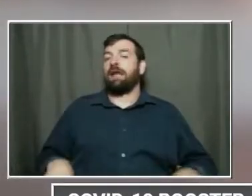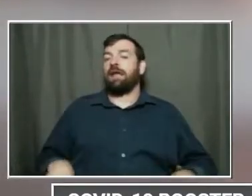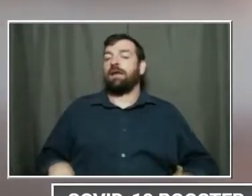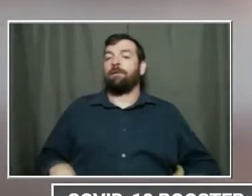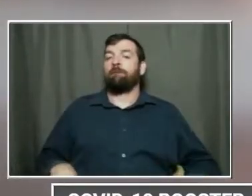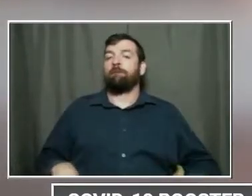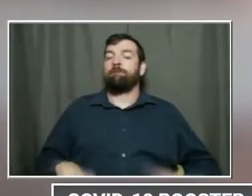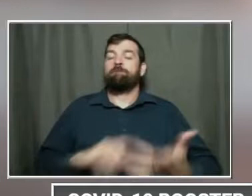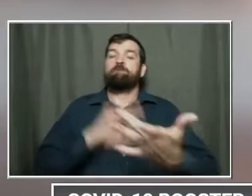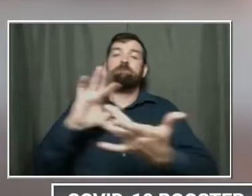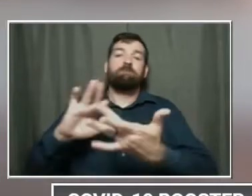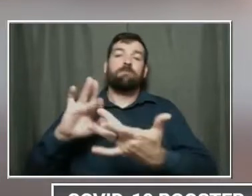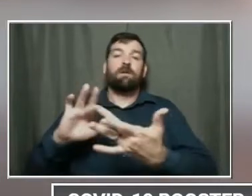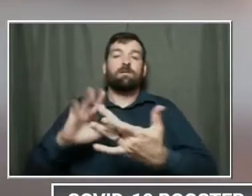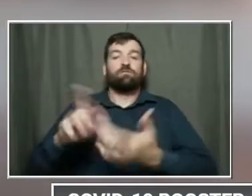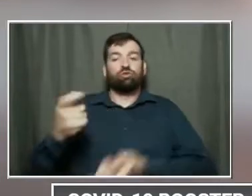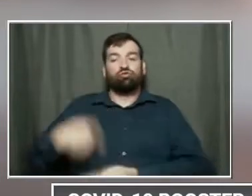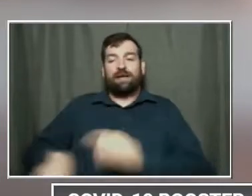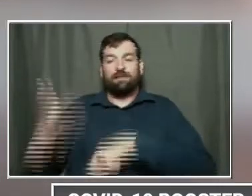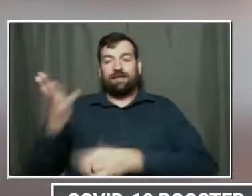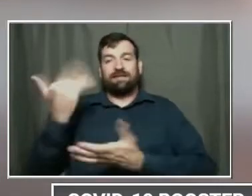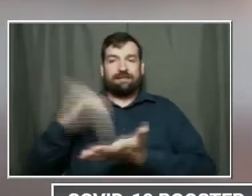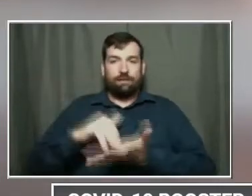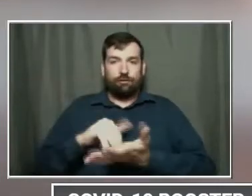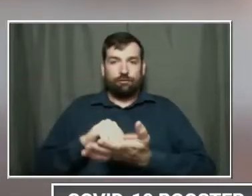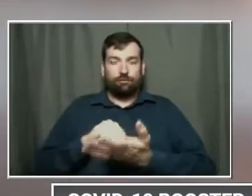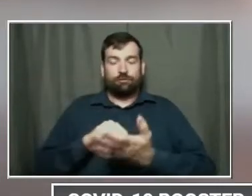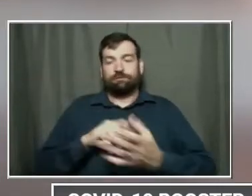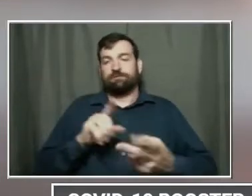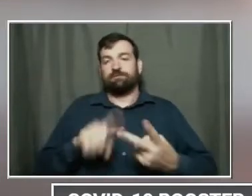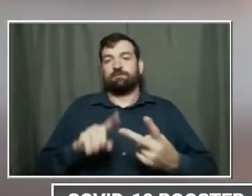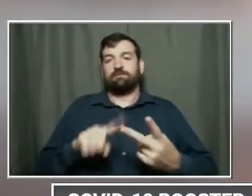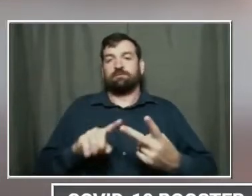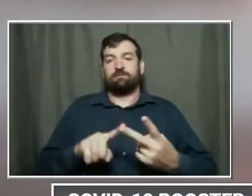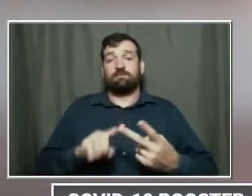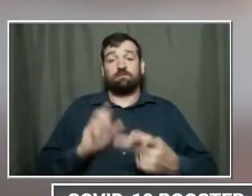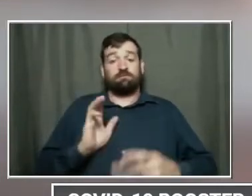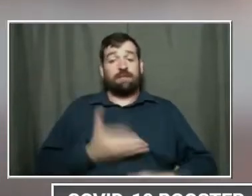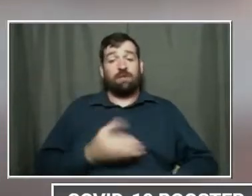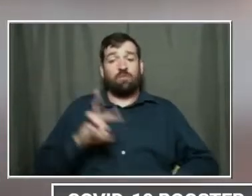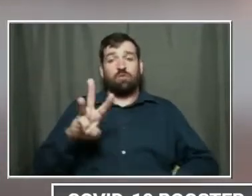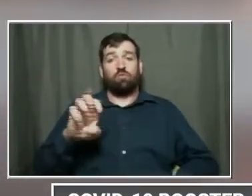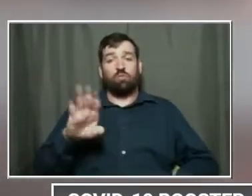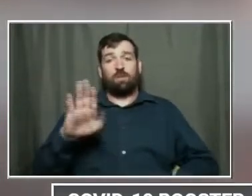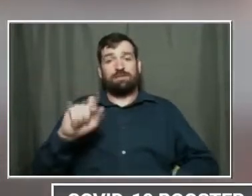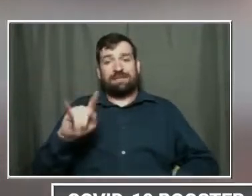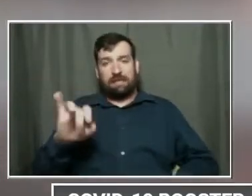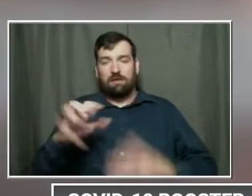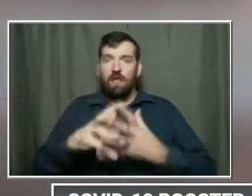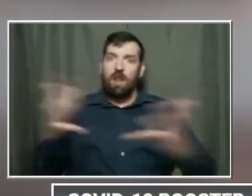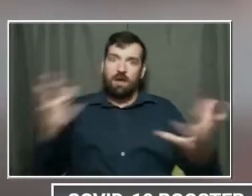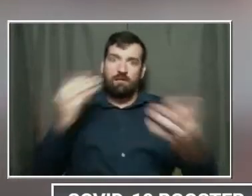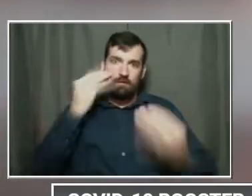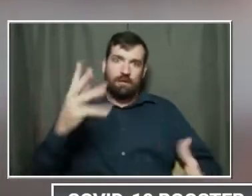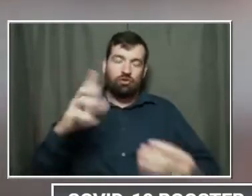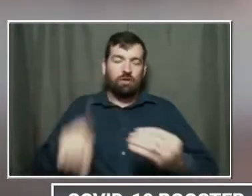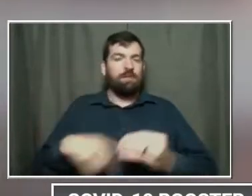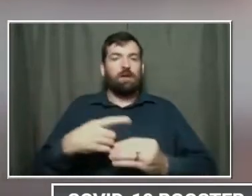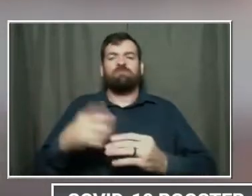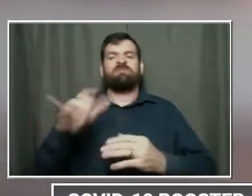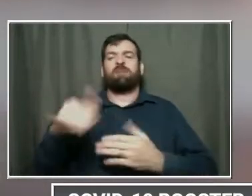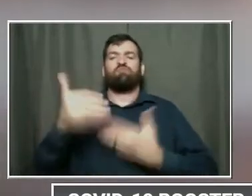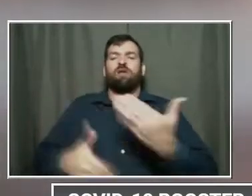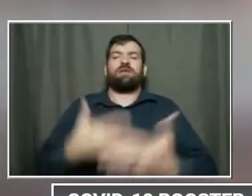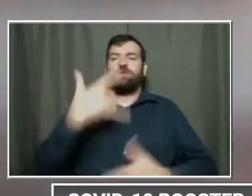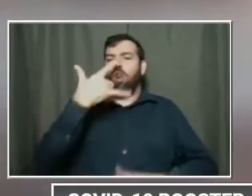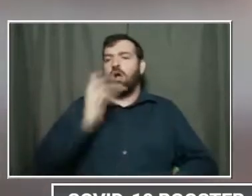in touch with a transplant center. You can also visit our website. We have a lot of information about what the donor process is